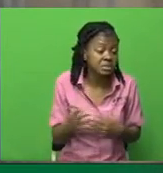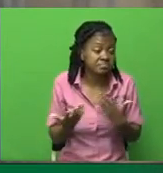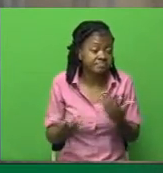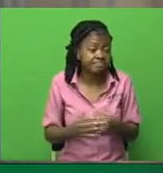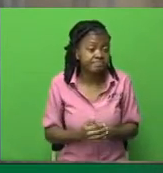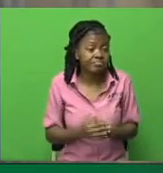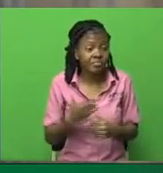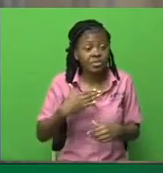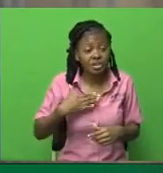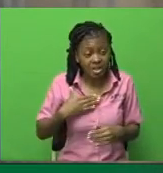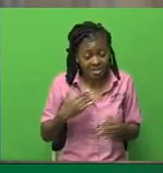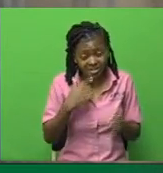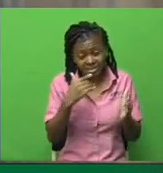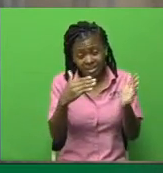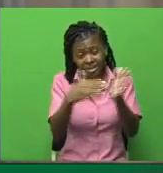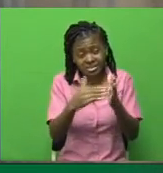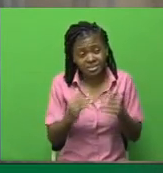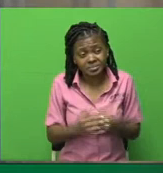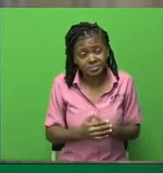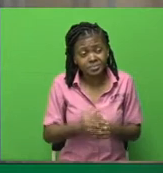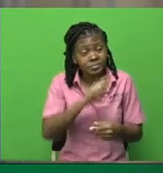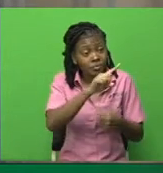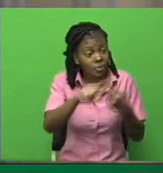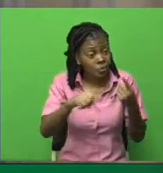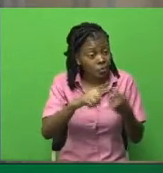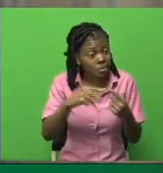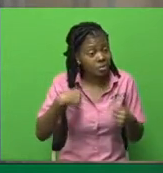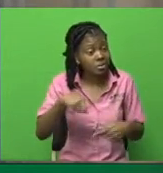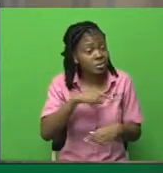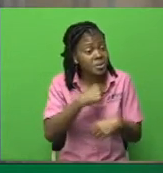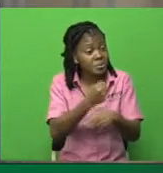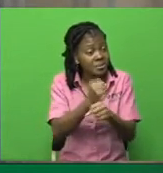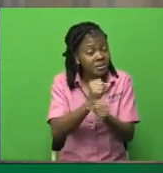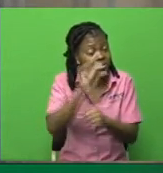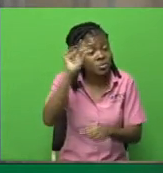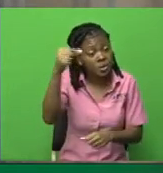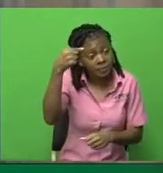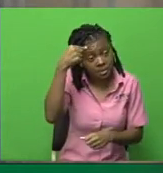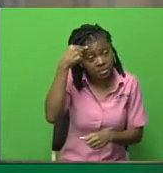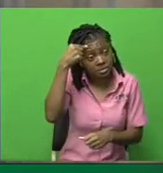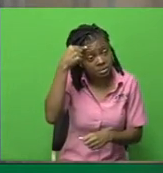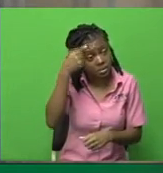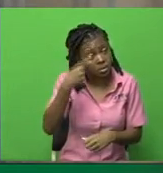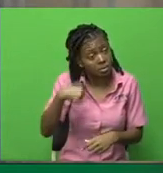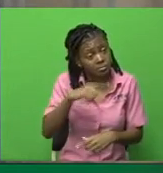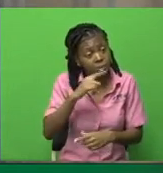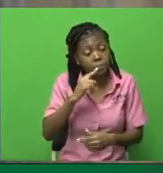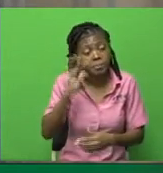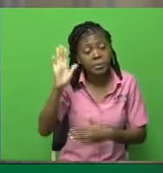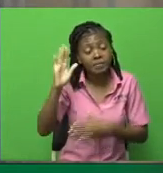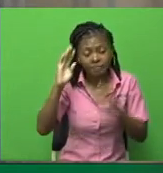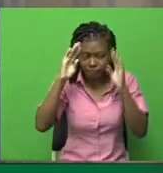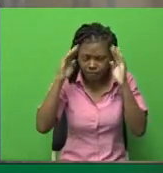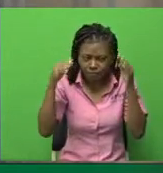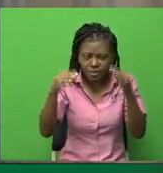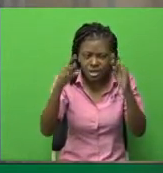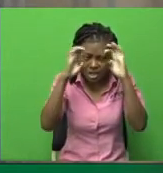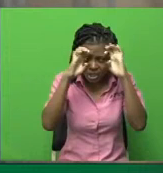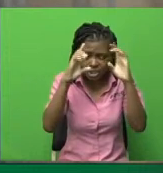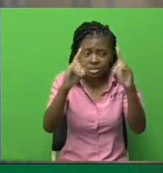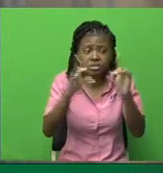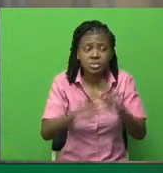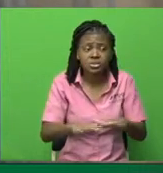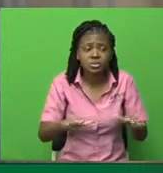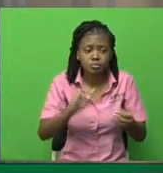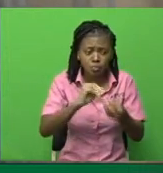again when we form the next government we promise we will make educating the children of a Nation a number one priority